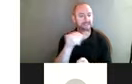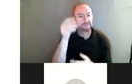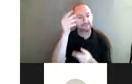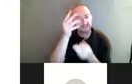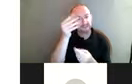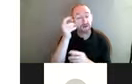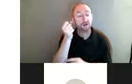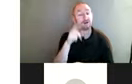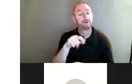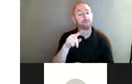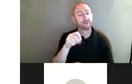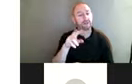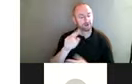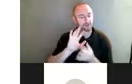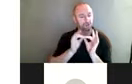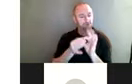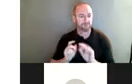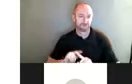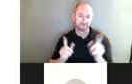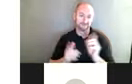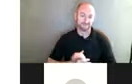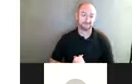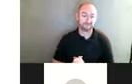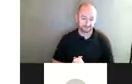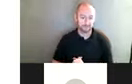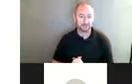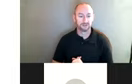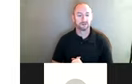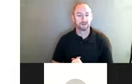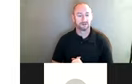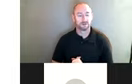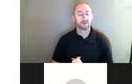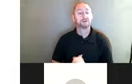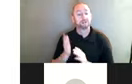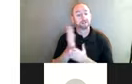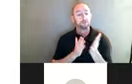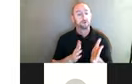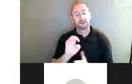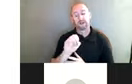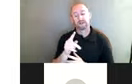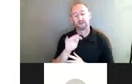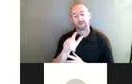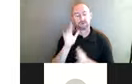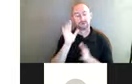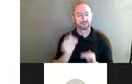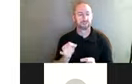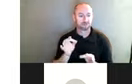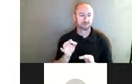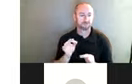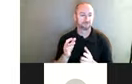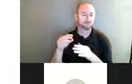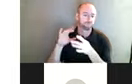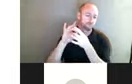the pattern might be interpreted very differently. And this is where, in some ways, ethical decision-making comes into play with